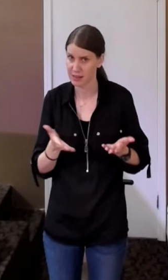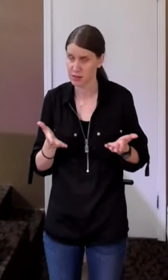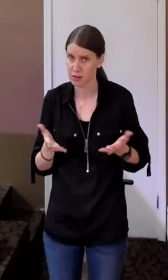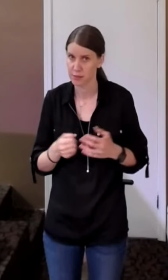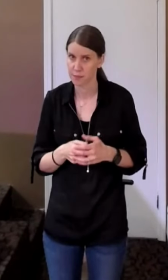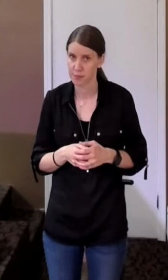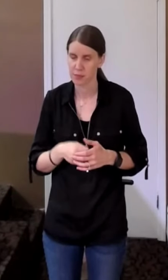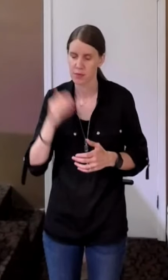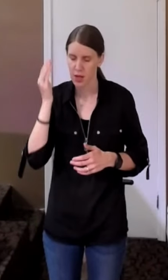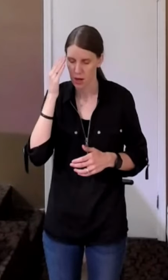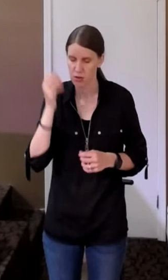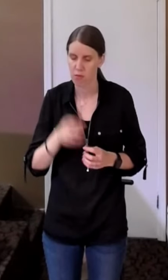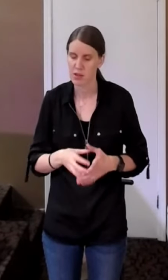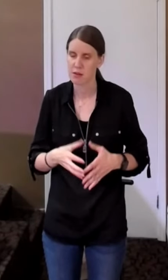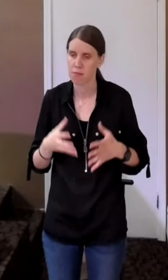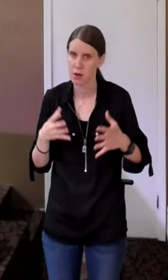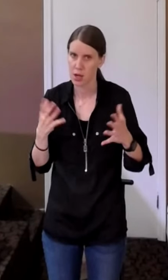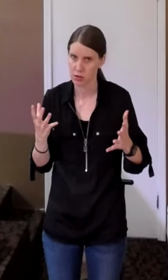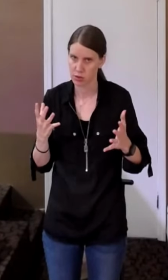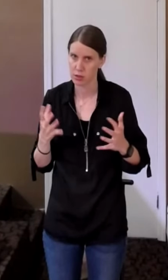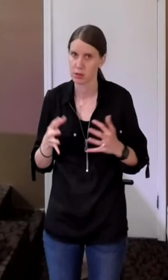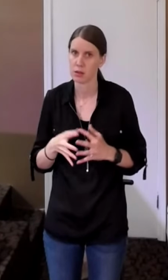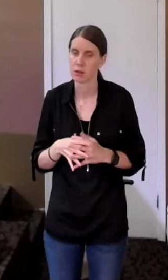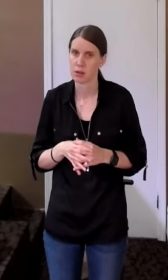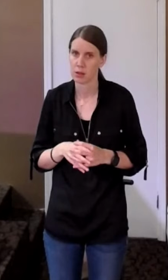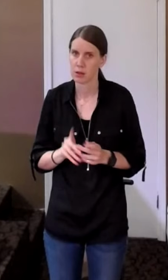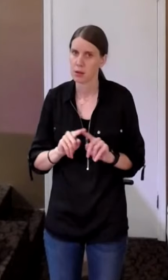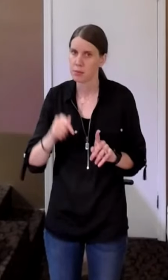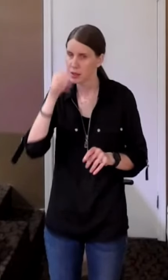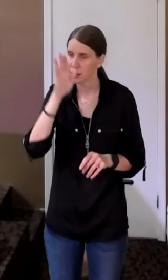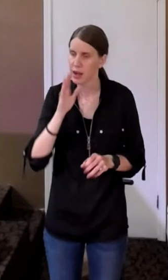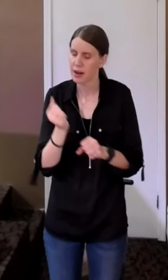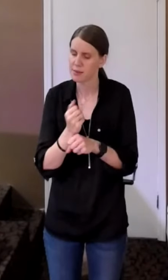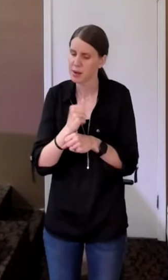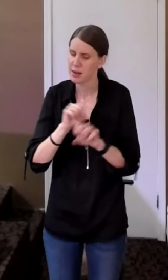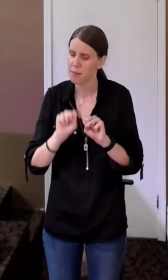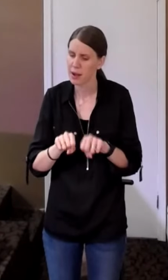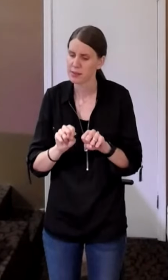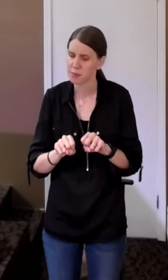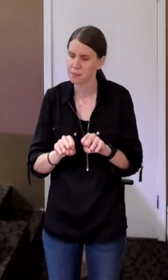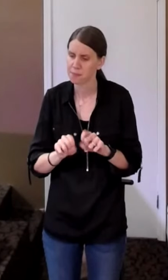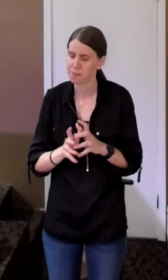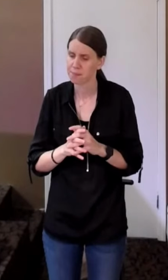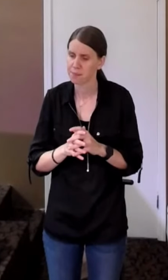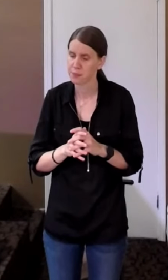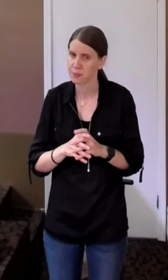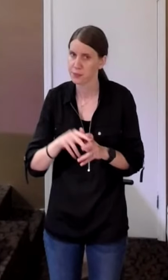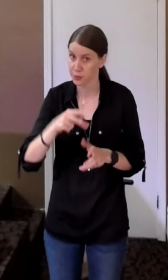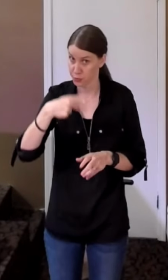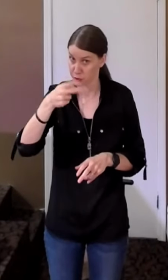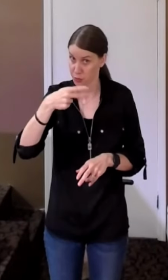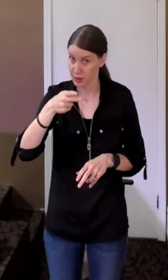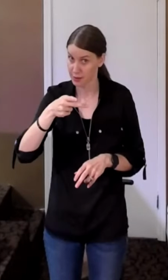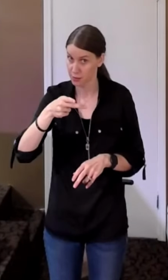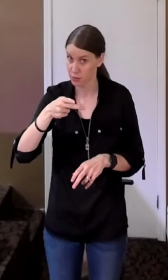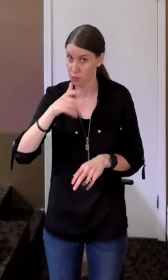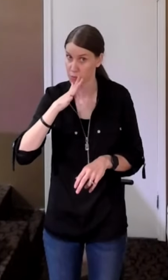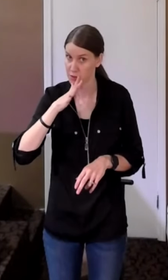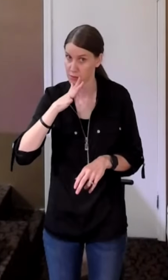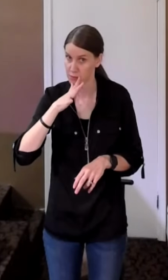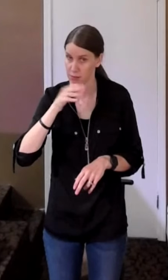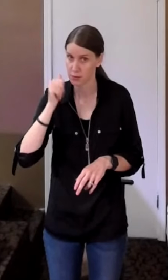And I know it's a lot, but God has made it possible for you, woman, to be